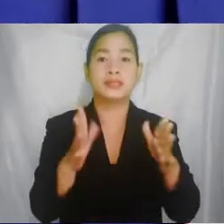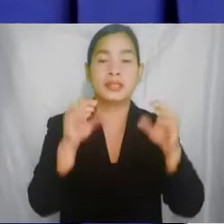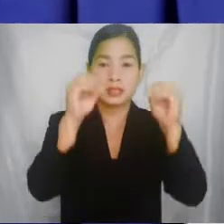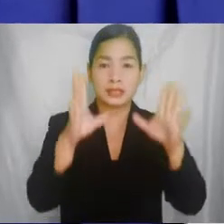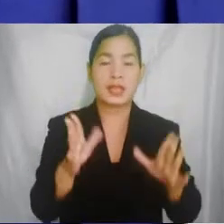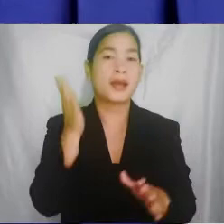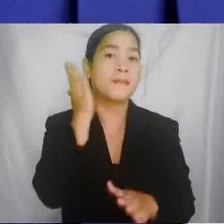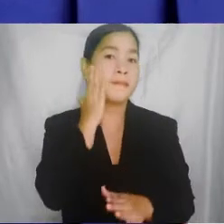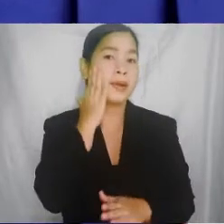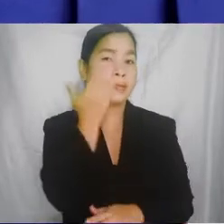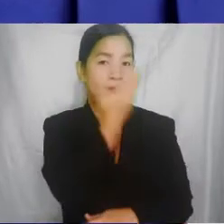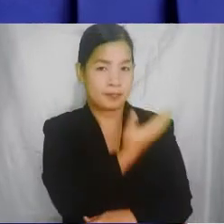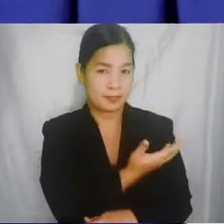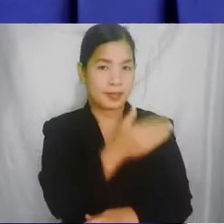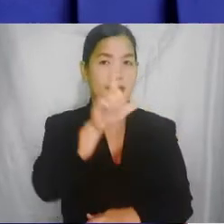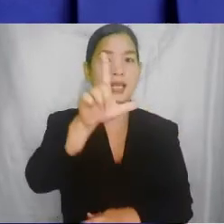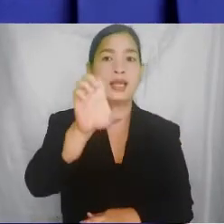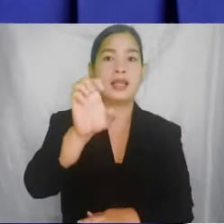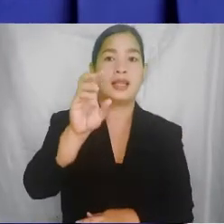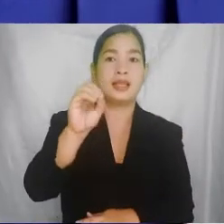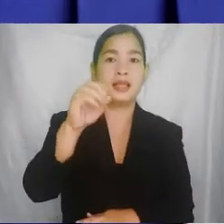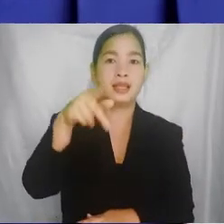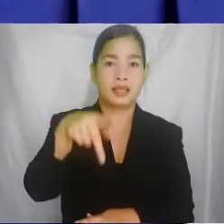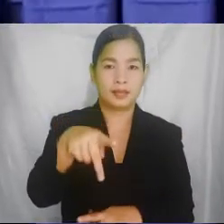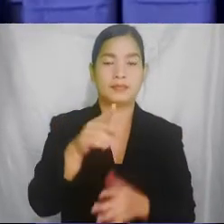Glory Jean B. Leo.